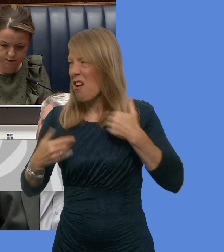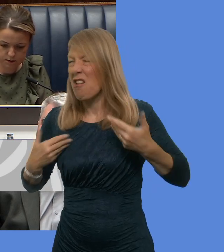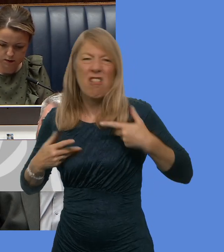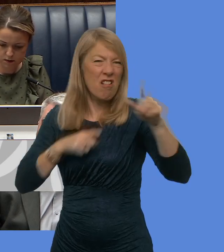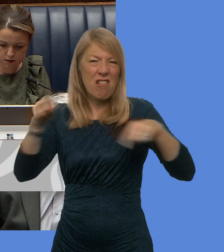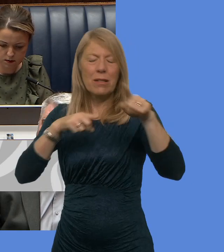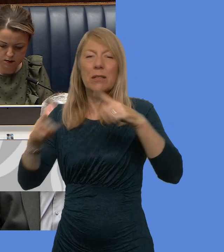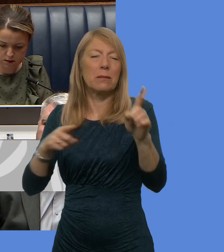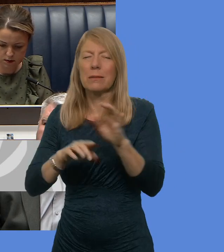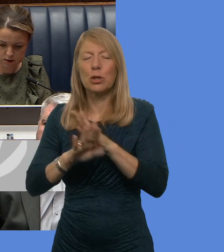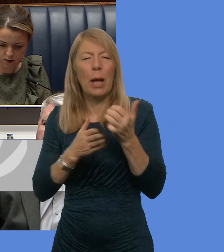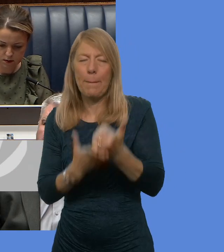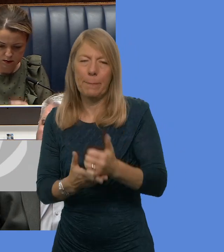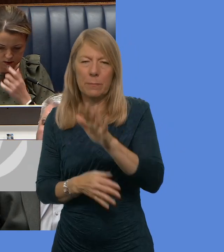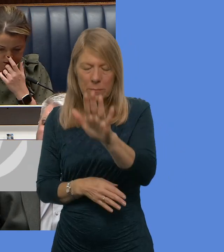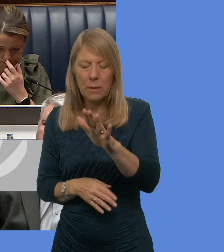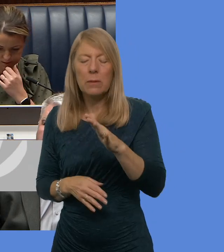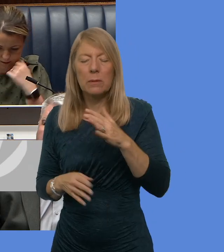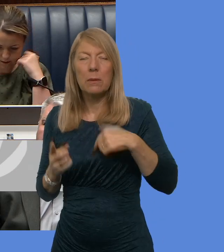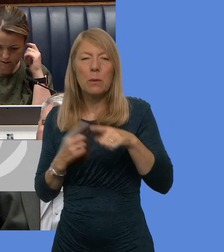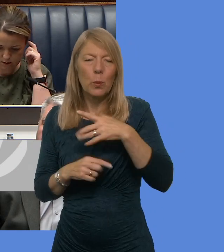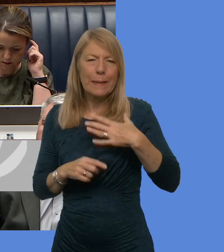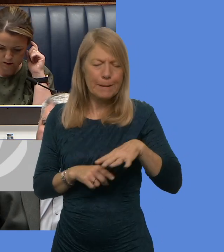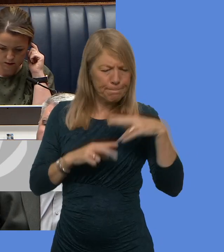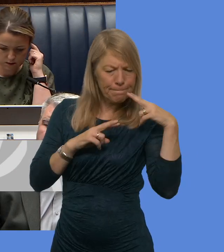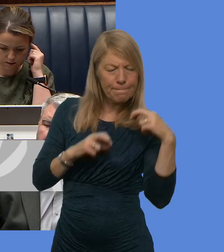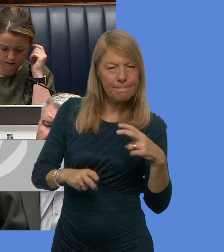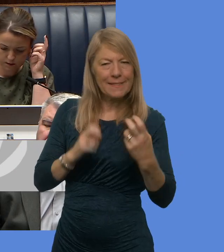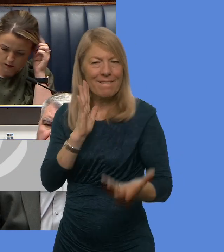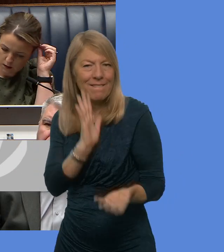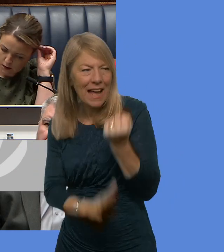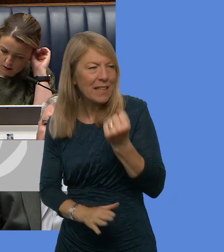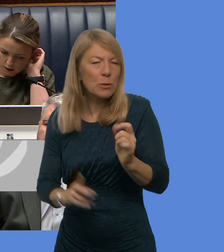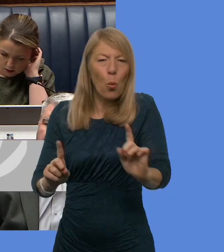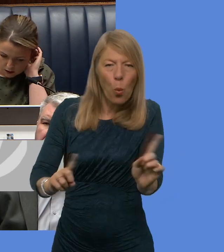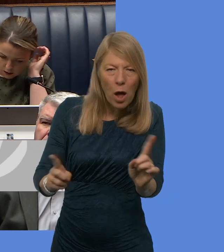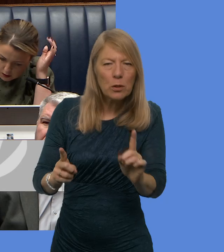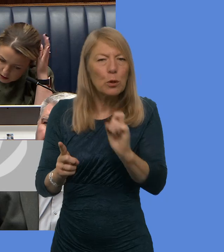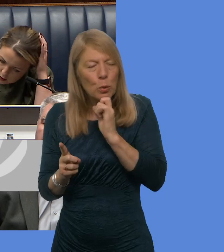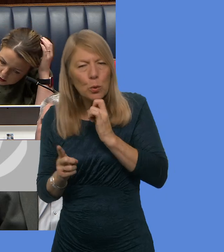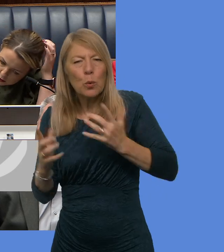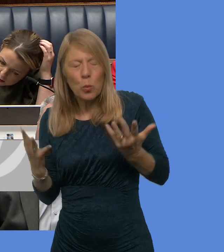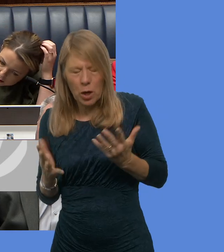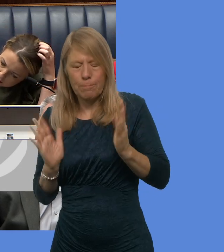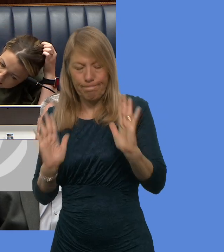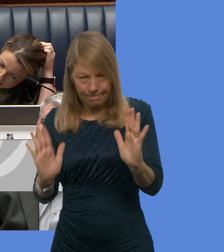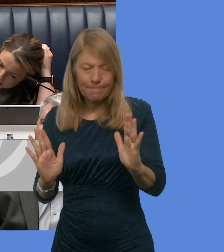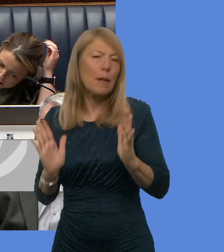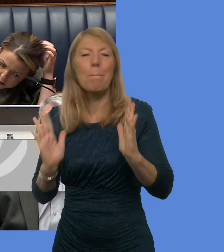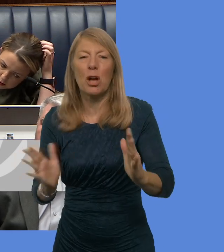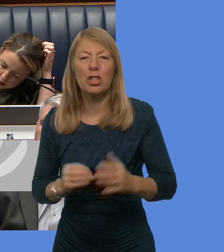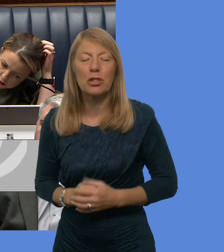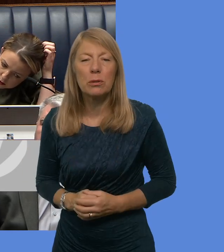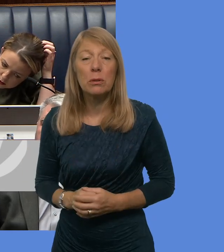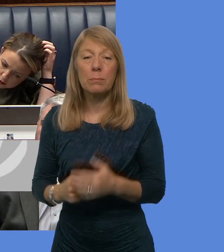find resolutions to those issues. In regards to my responsibilities and my responsibility as the sponsoring department